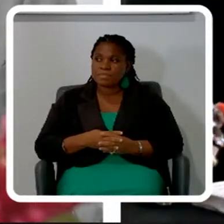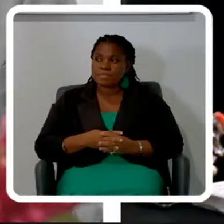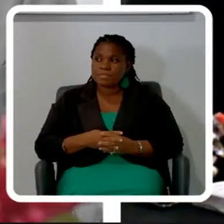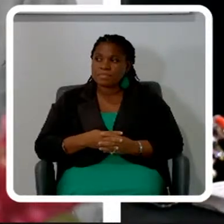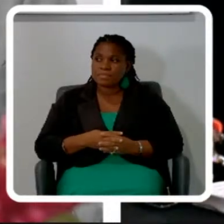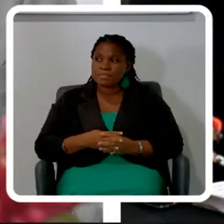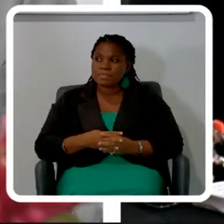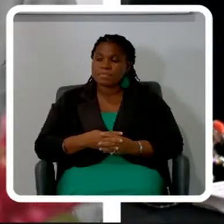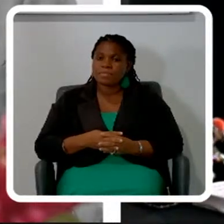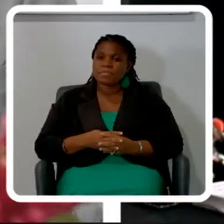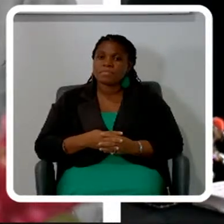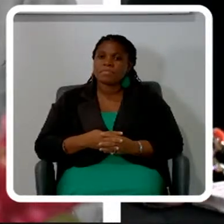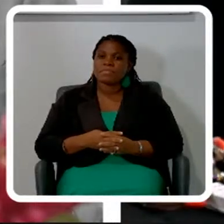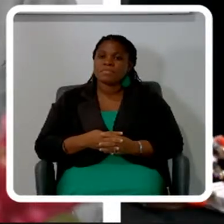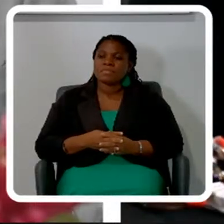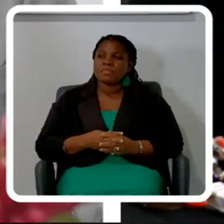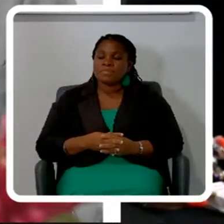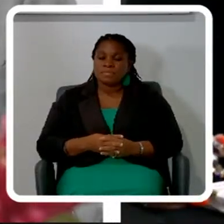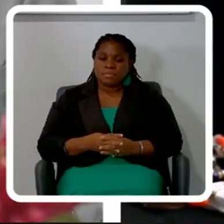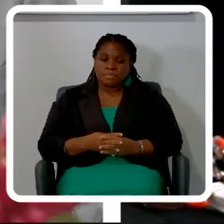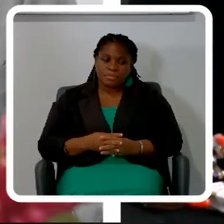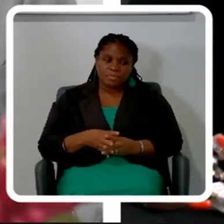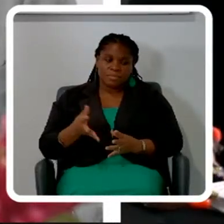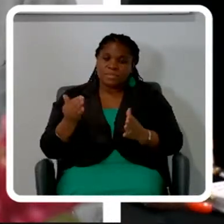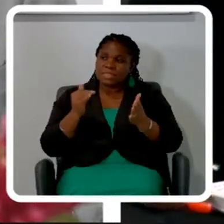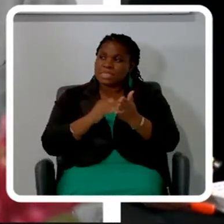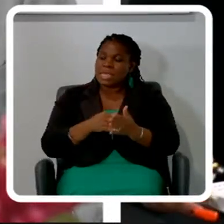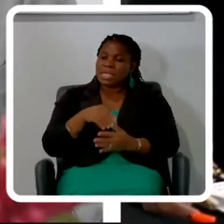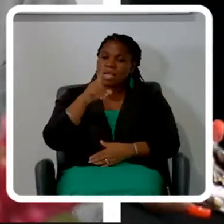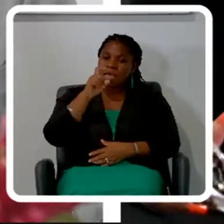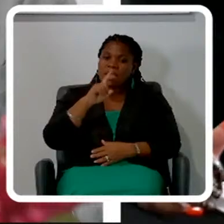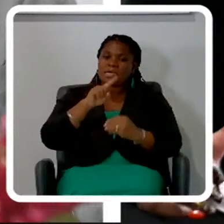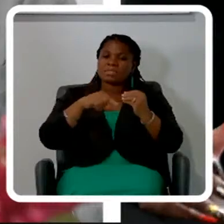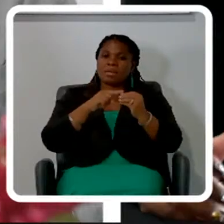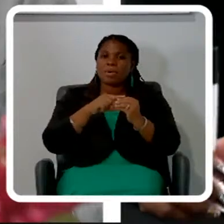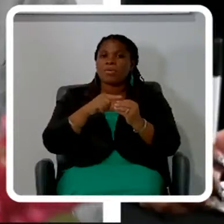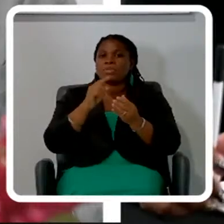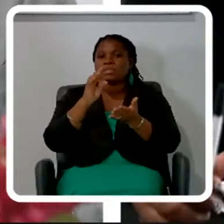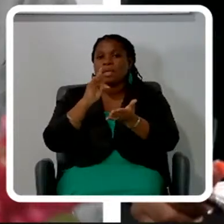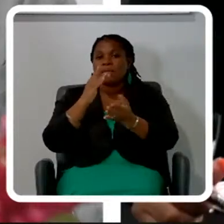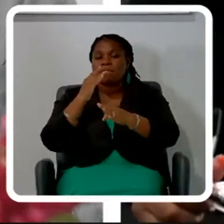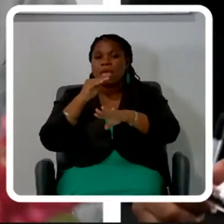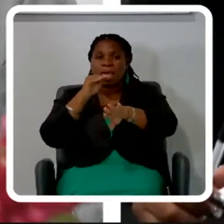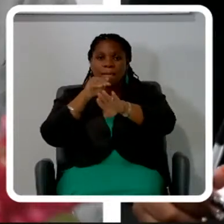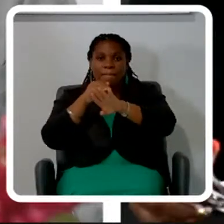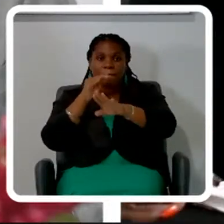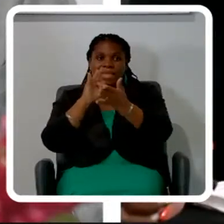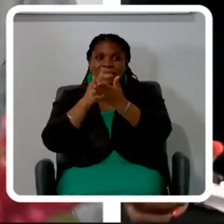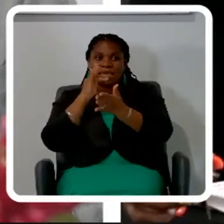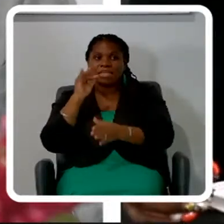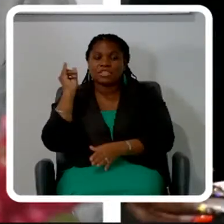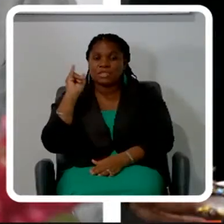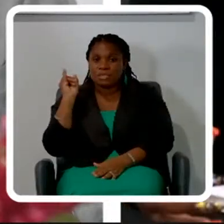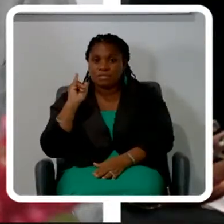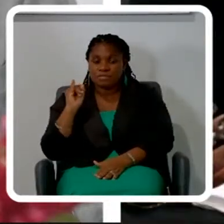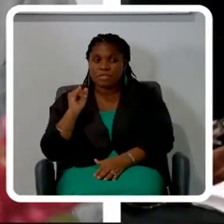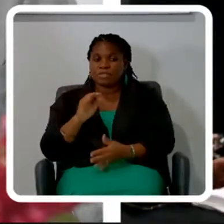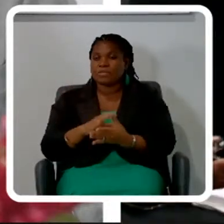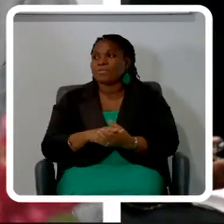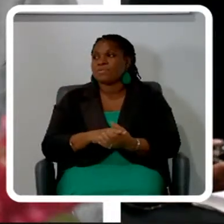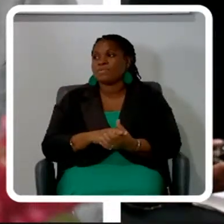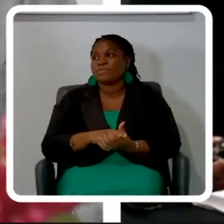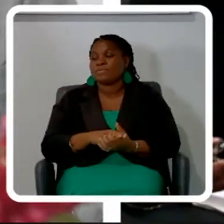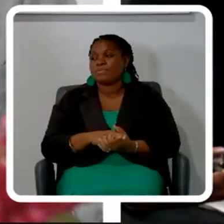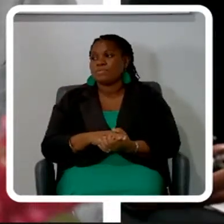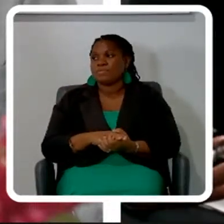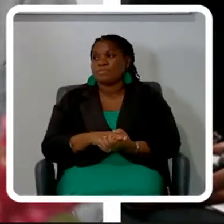antibiotic resistance, but I'd like to go back to it again, because what I would like you to comment on as well is whether or not we're going to